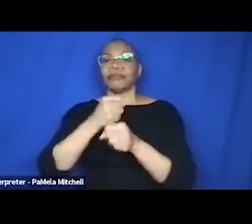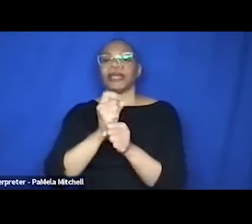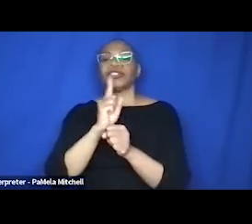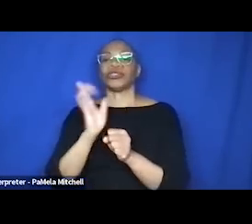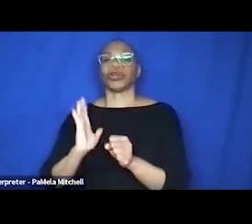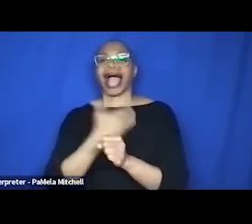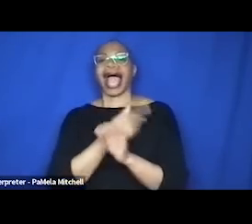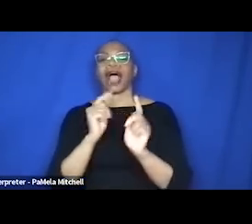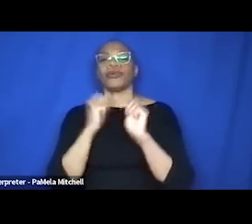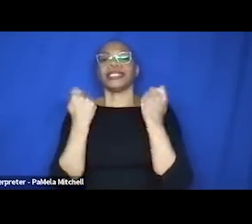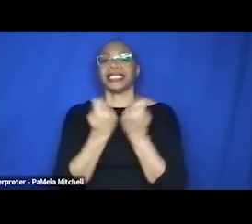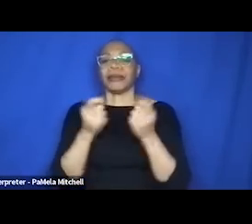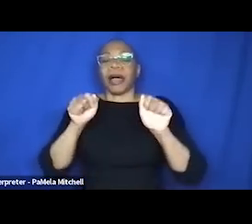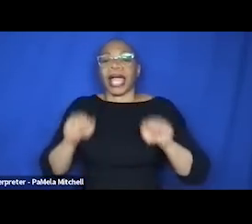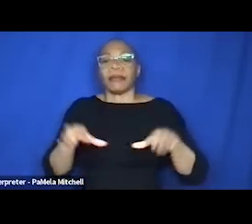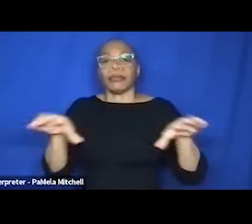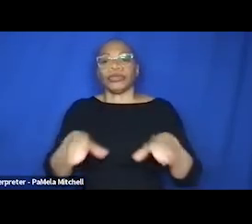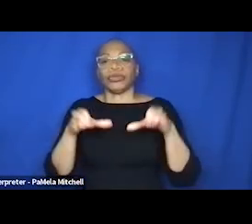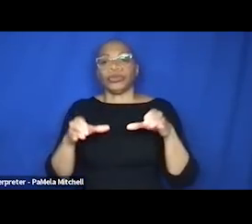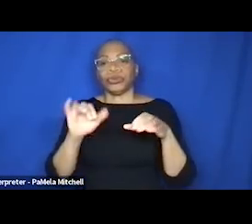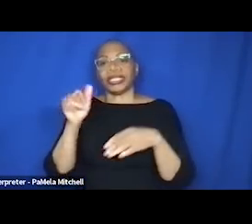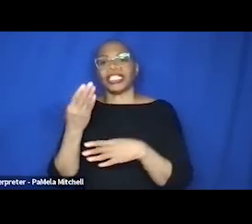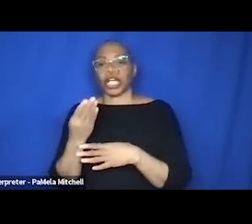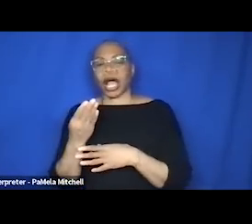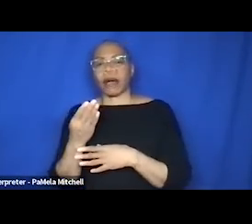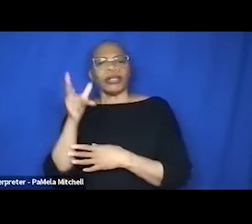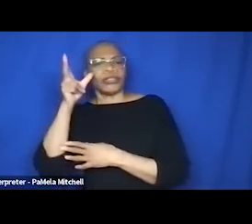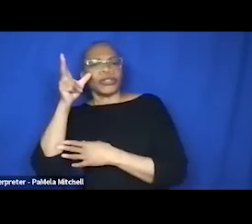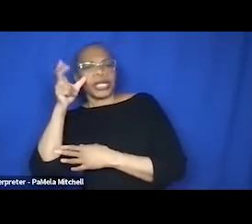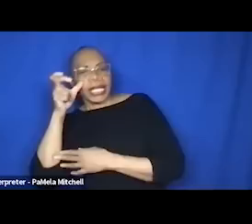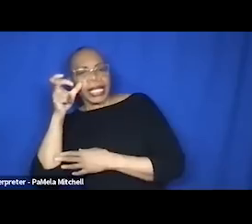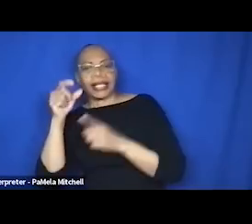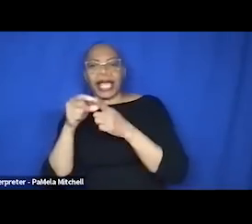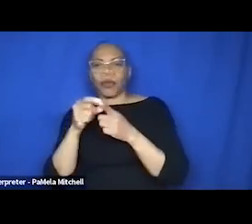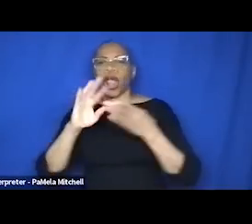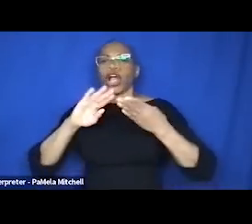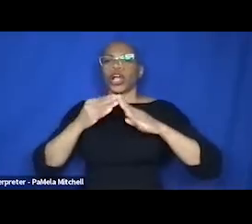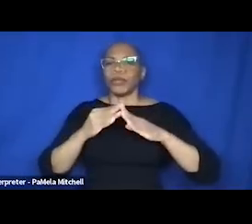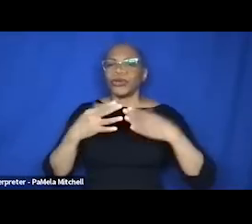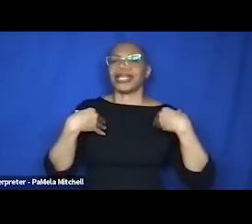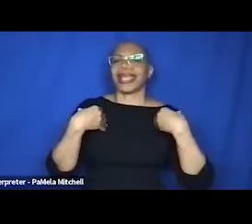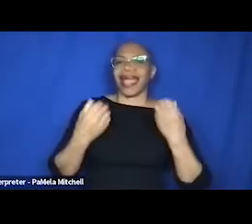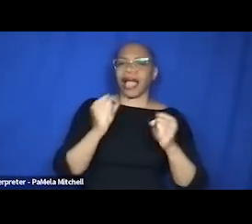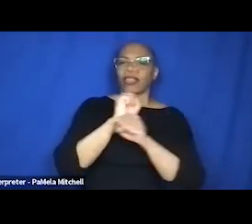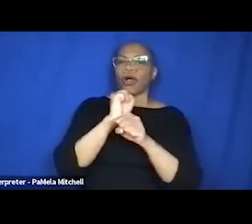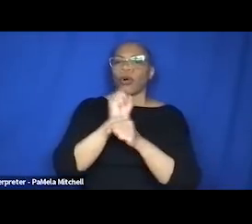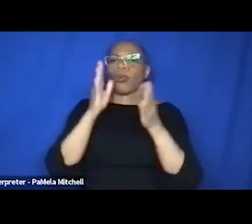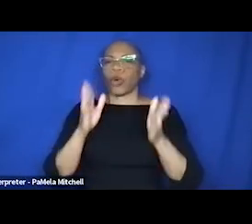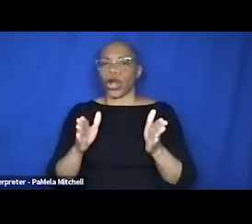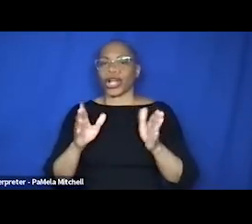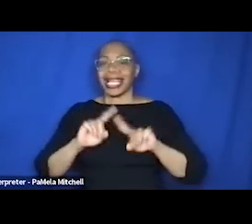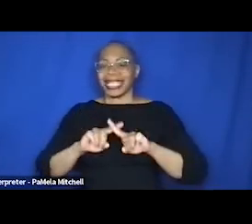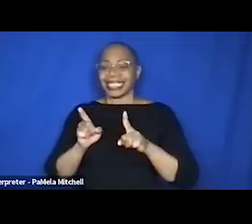job. So you hear that word a lot, community health worker. In street medicine, a community health worker is so much different than a community health worker